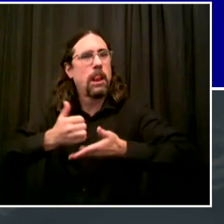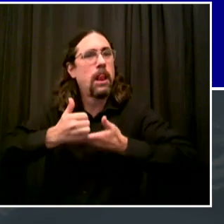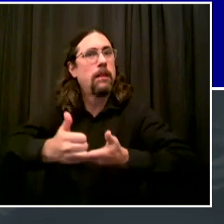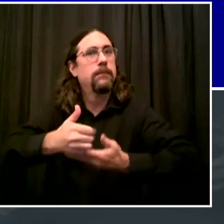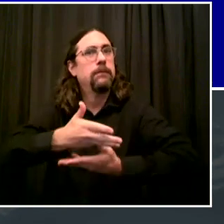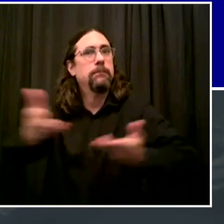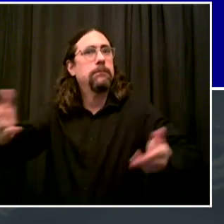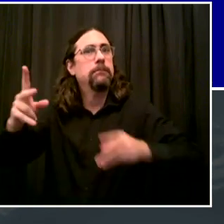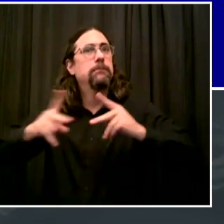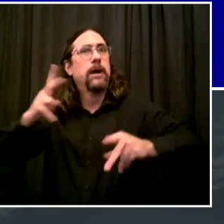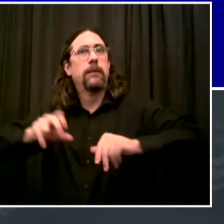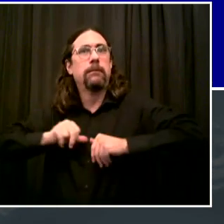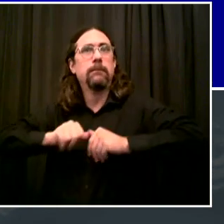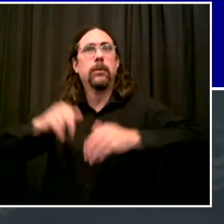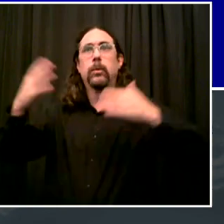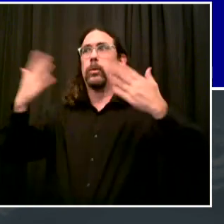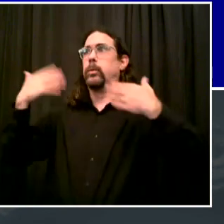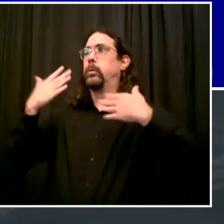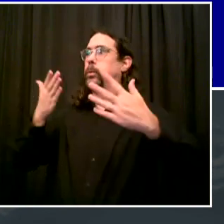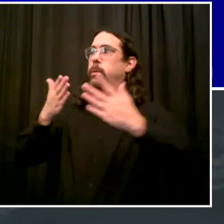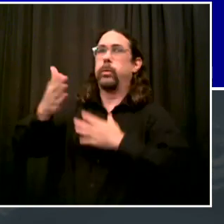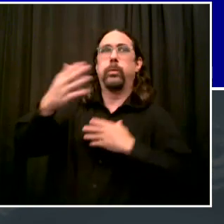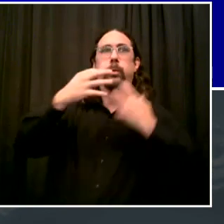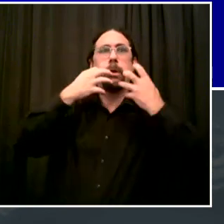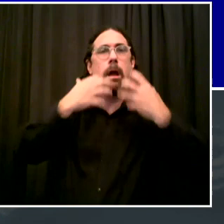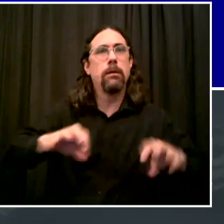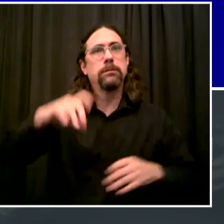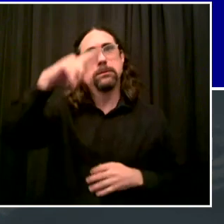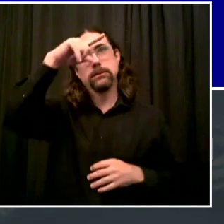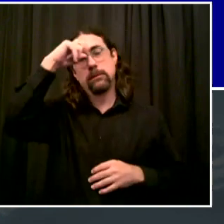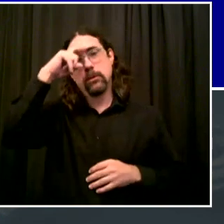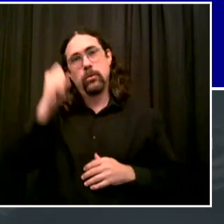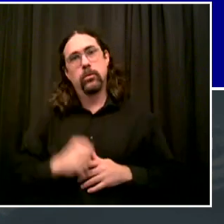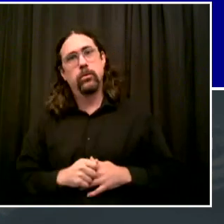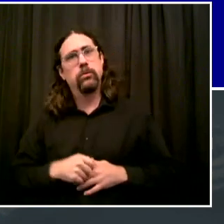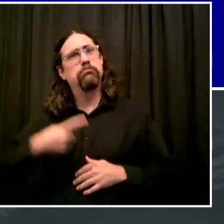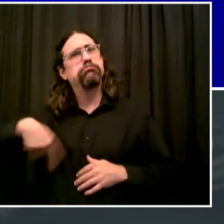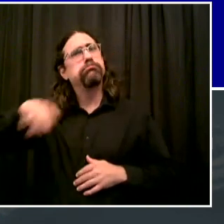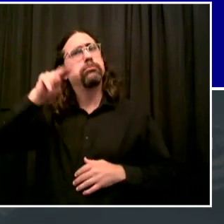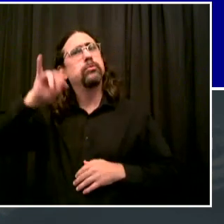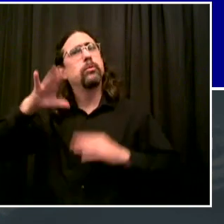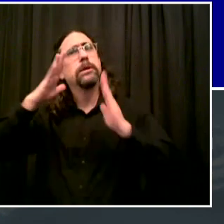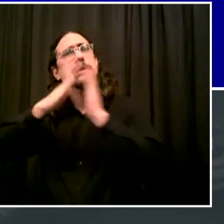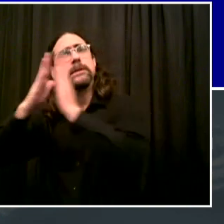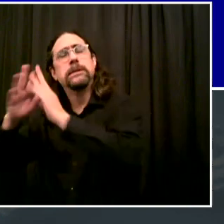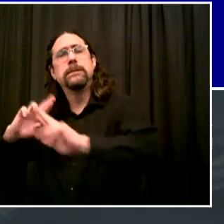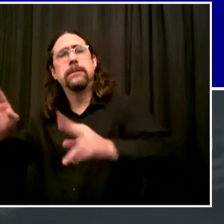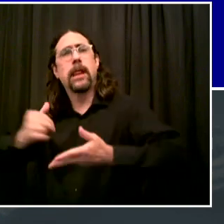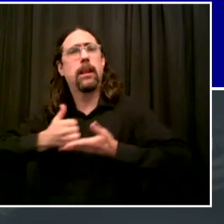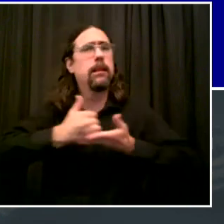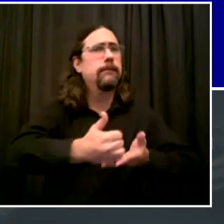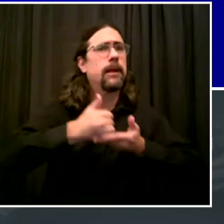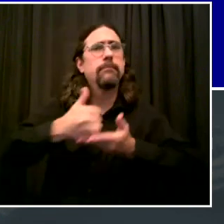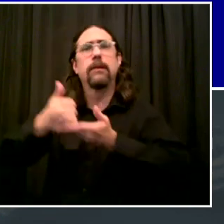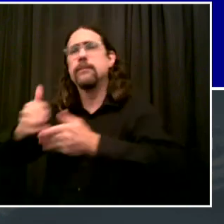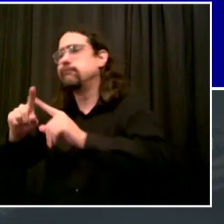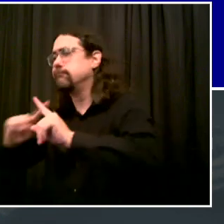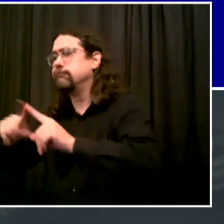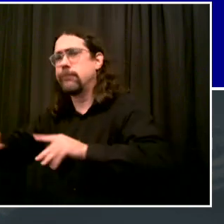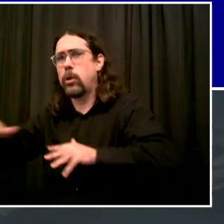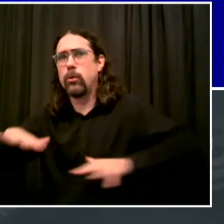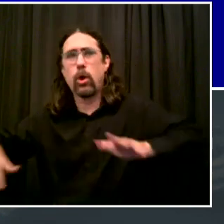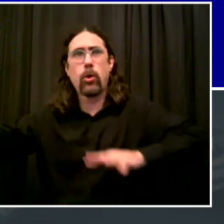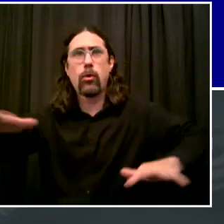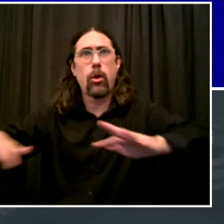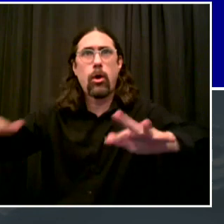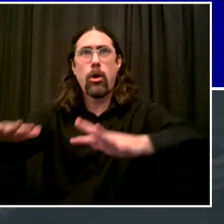that help each community, particularly the communities that have been hardest hit by the coronavirus. And in particular, again,